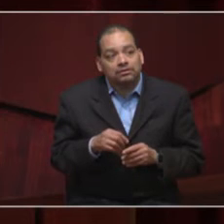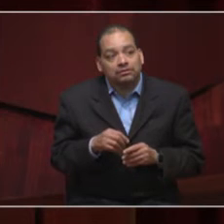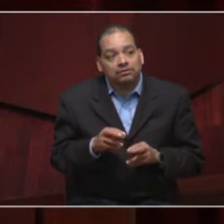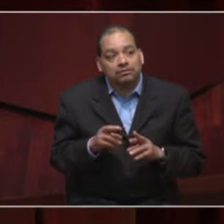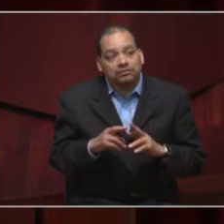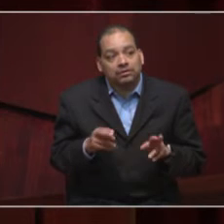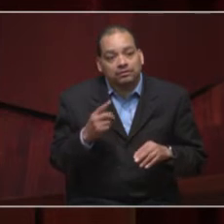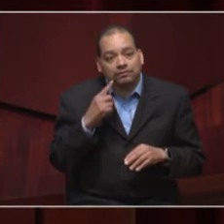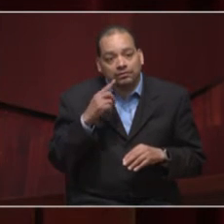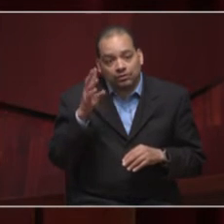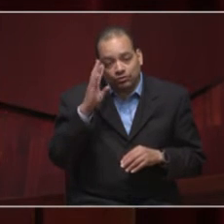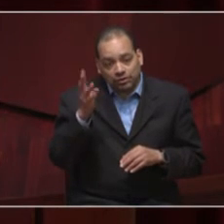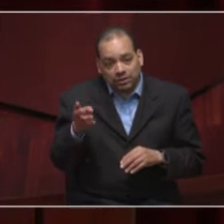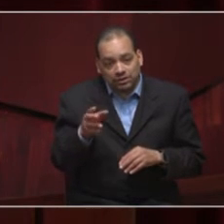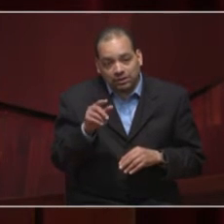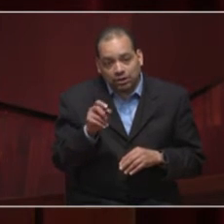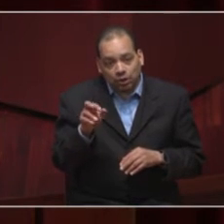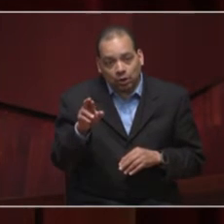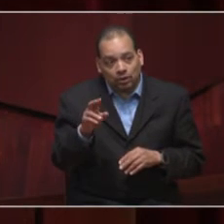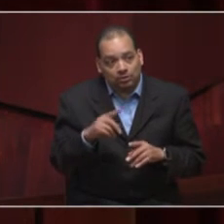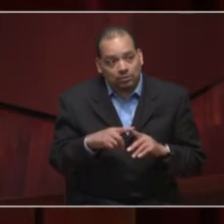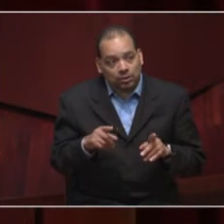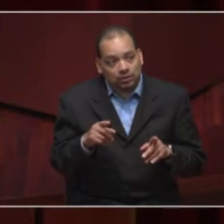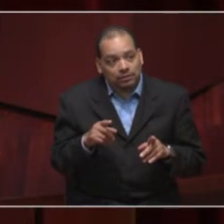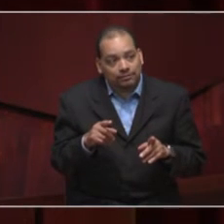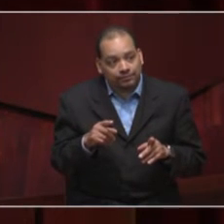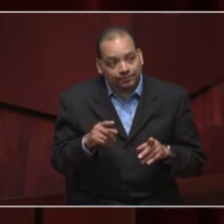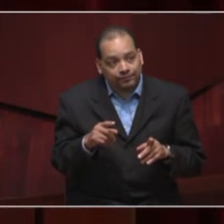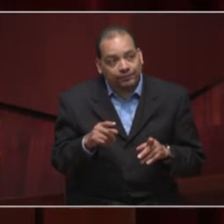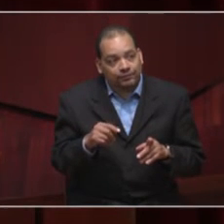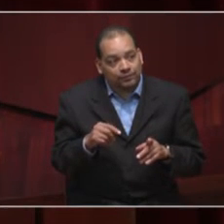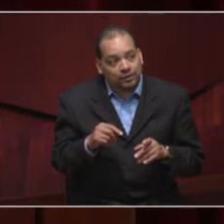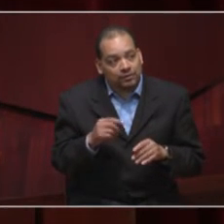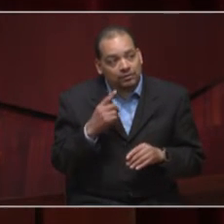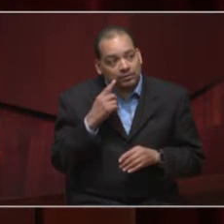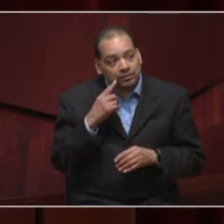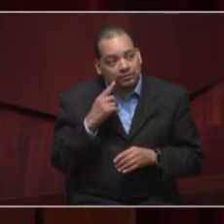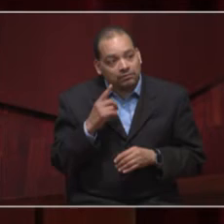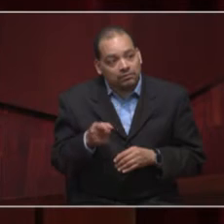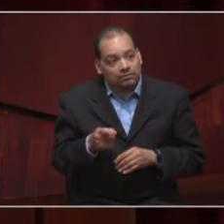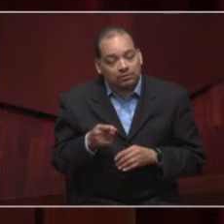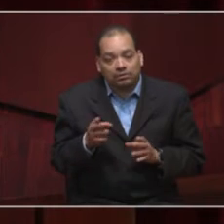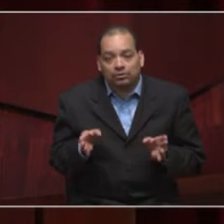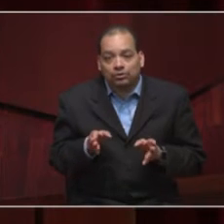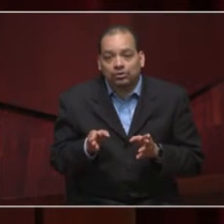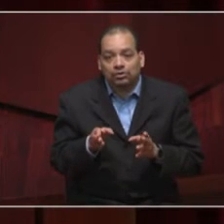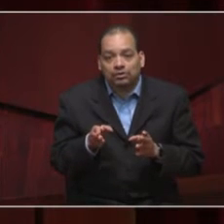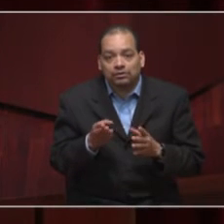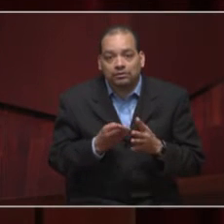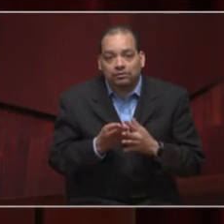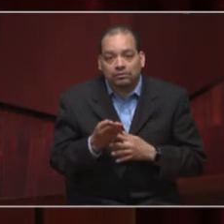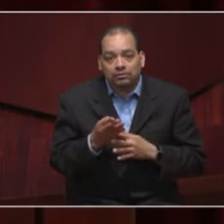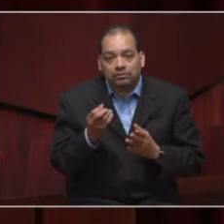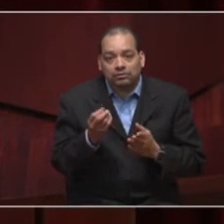creating the TR, but rather on pushing it out through the approval process.